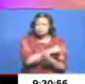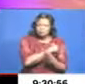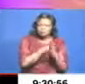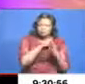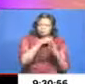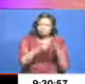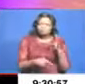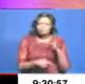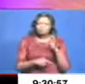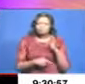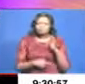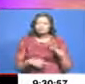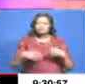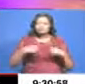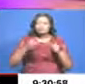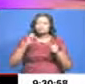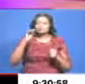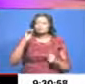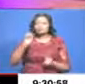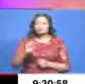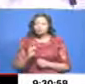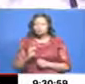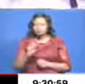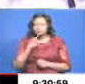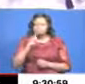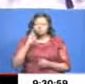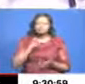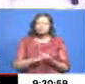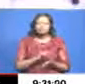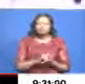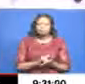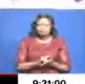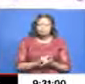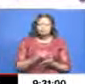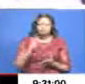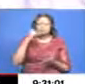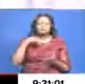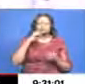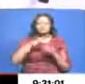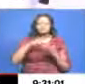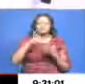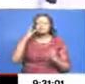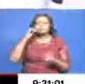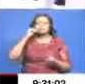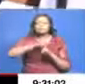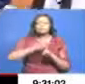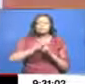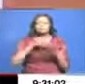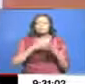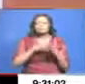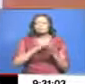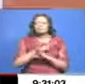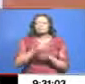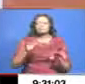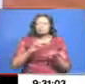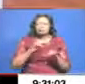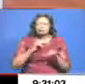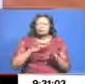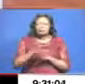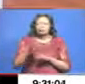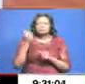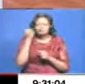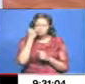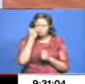Chief Administrative Secretary Rashid Aman says Kenya is looking to invest more in the war against non-communicable diseases. For a long